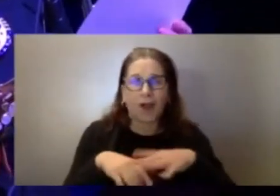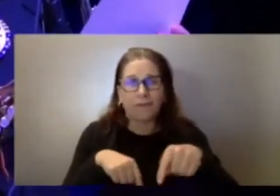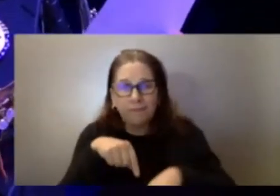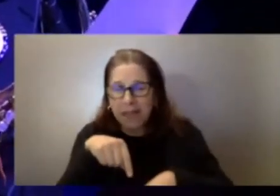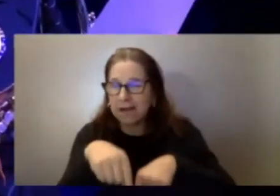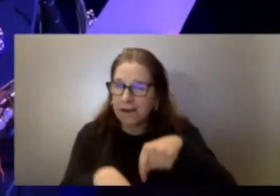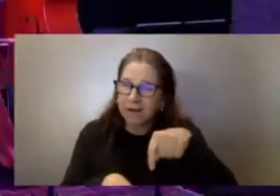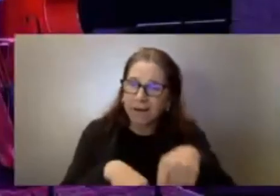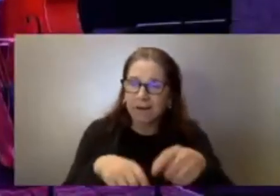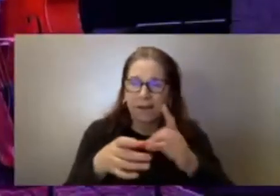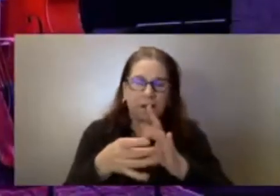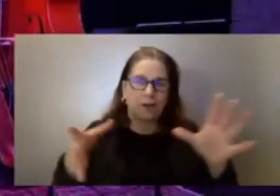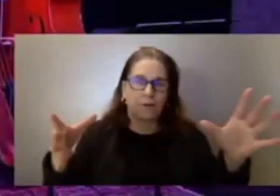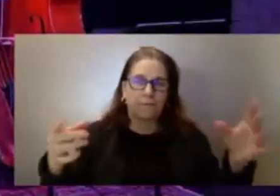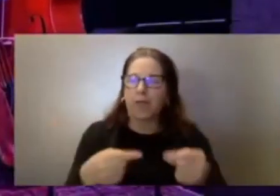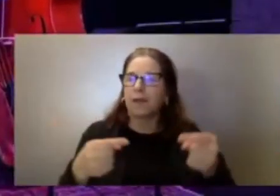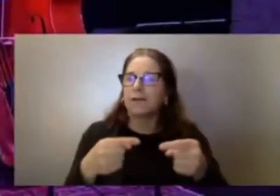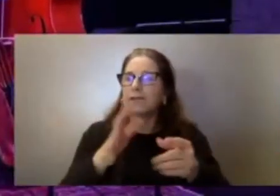in our direction.